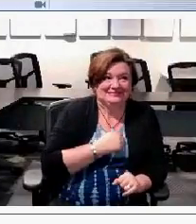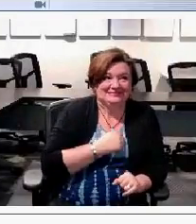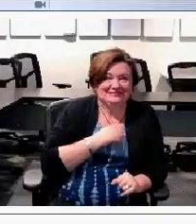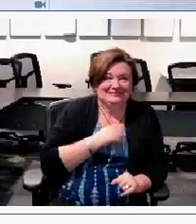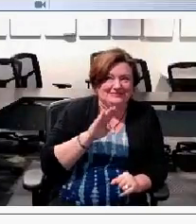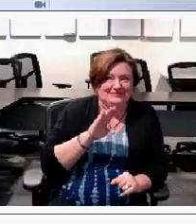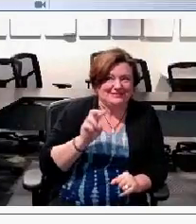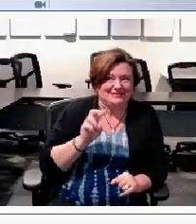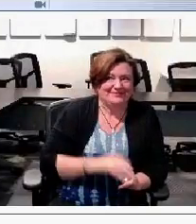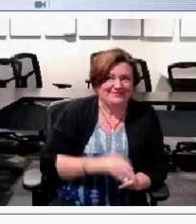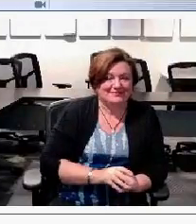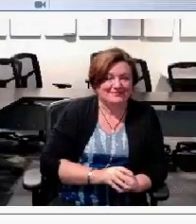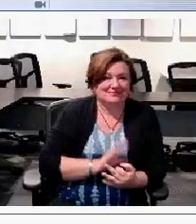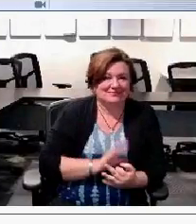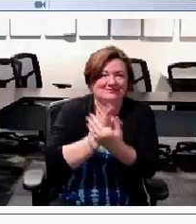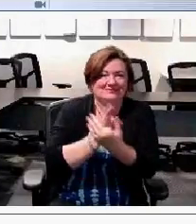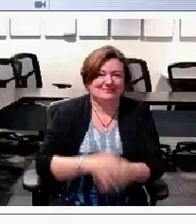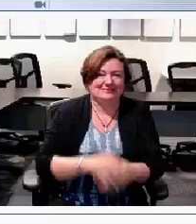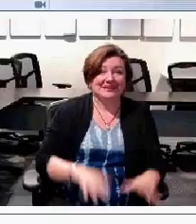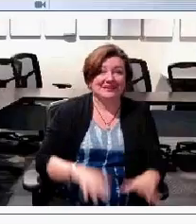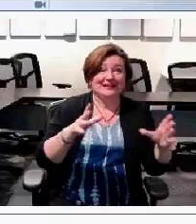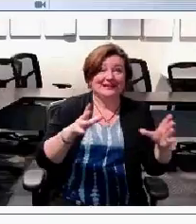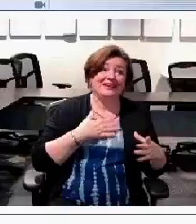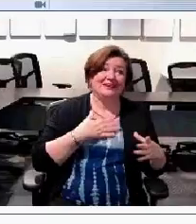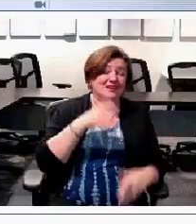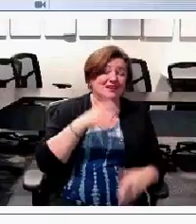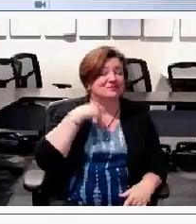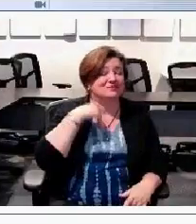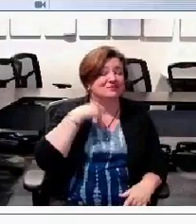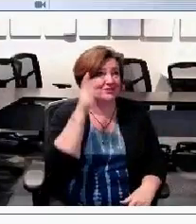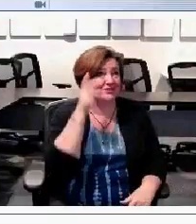Sorry. Okay. It's nice to talk to somebody. I'm sick of my voice. Oops.